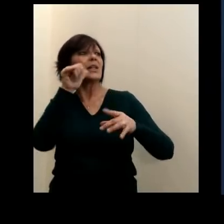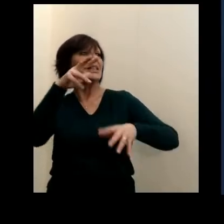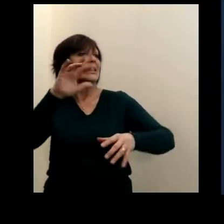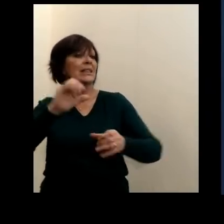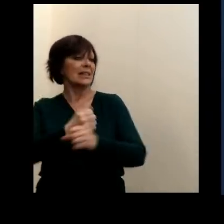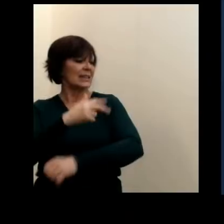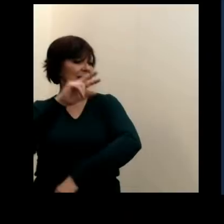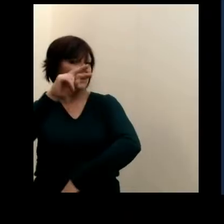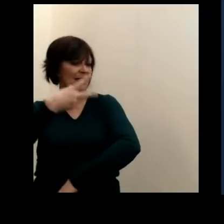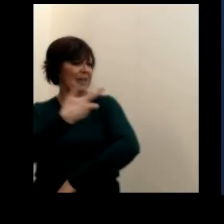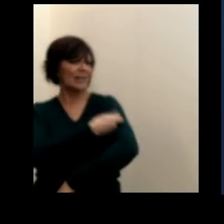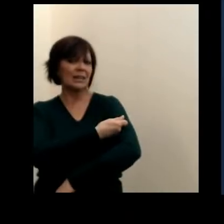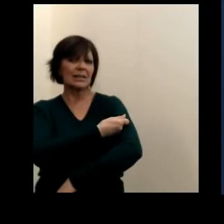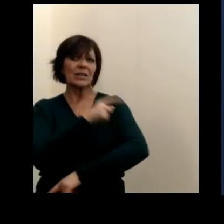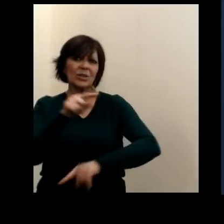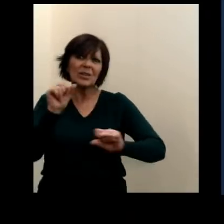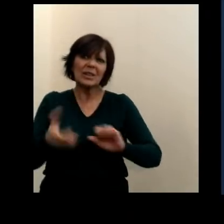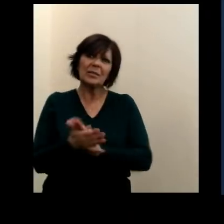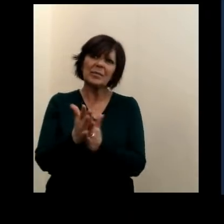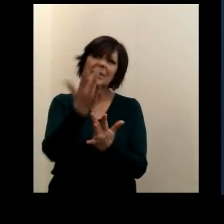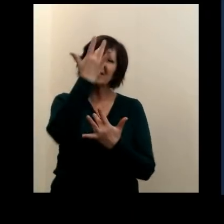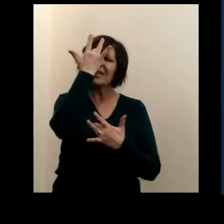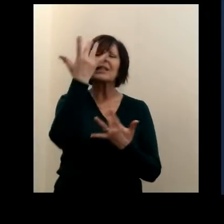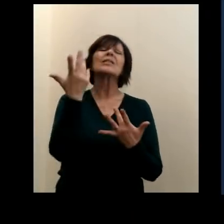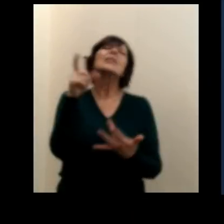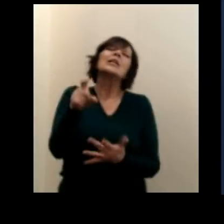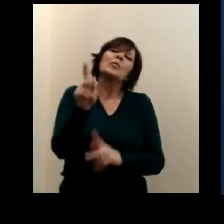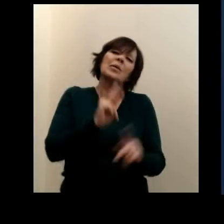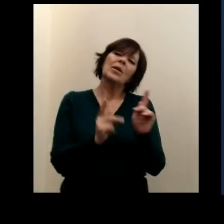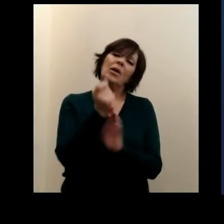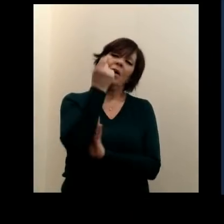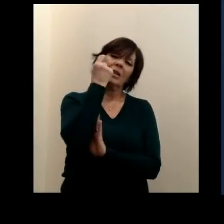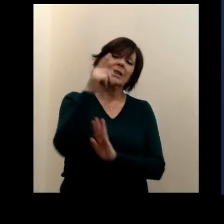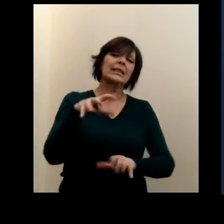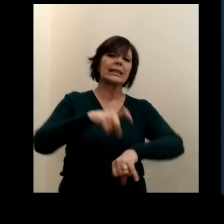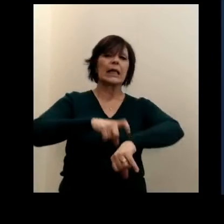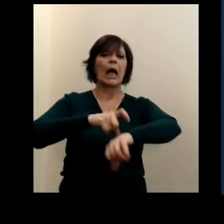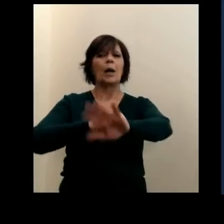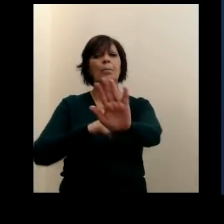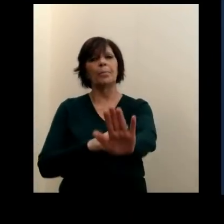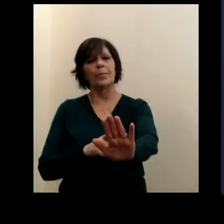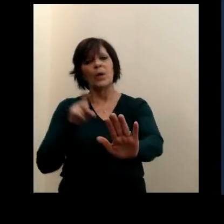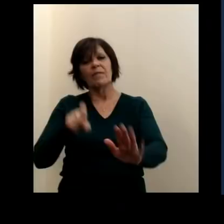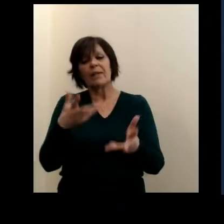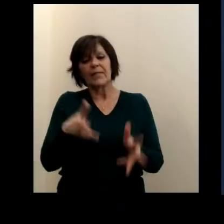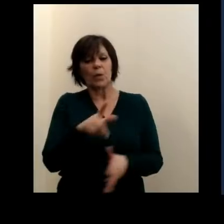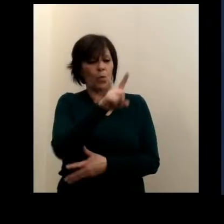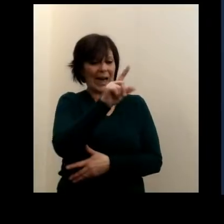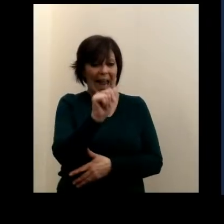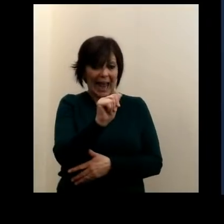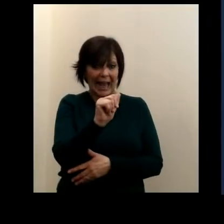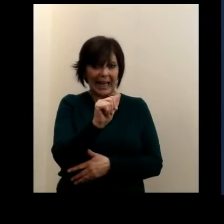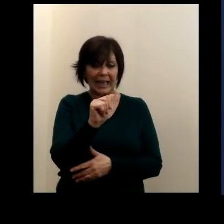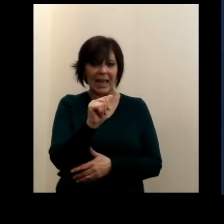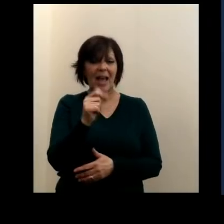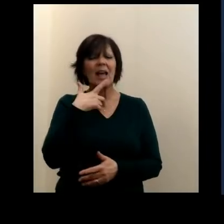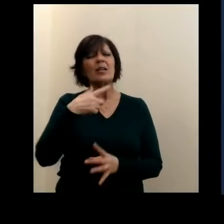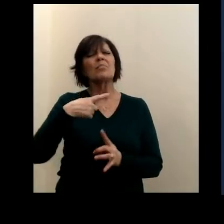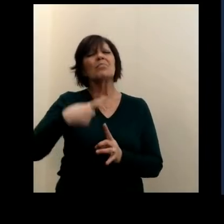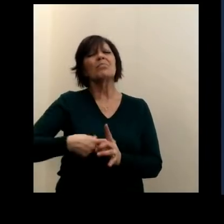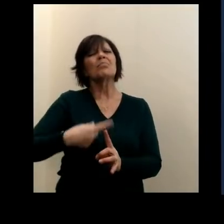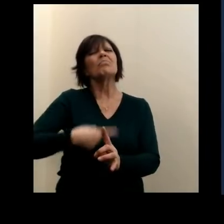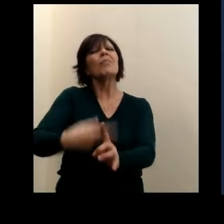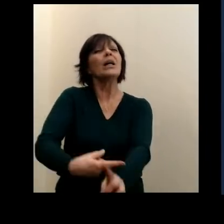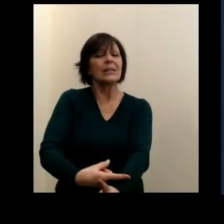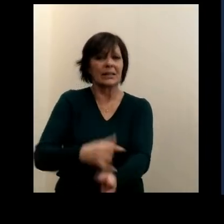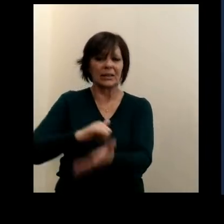still vulnerable to getting very sick. So we want people to understand it's going to take some time to finish the 1A category and months. New York